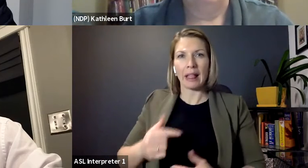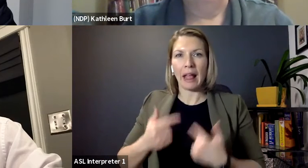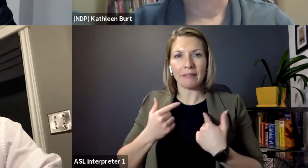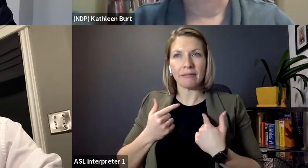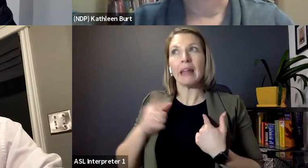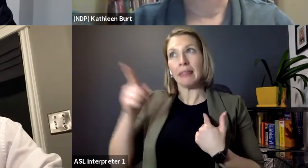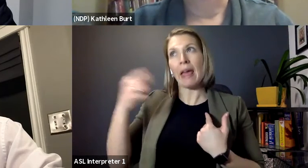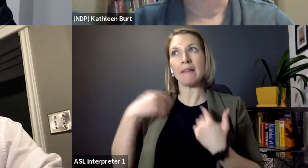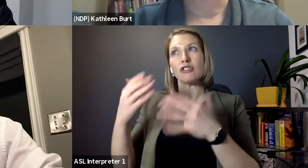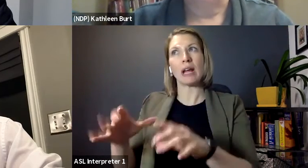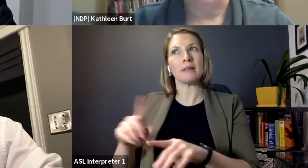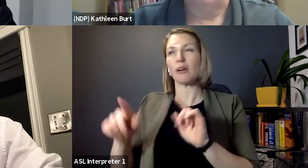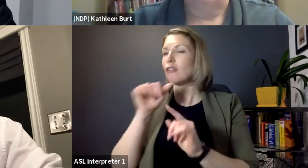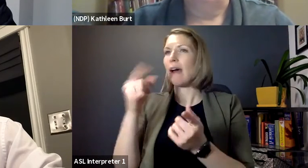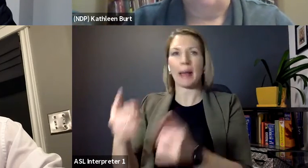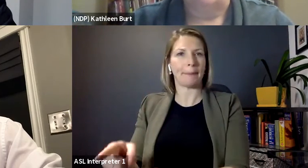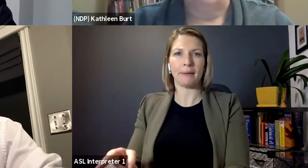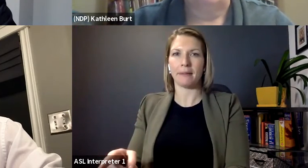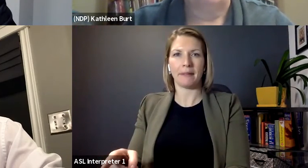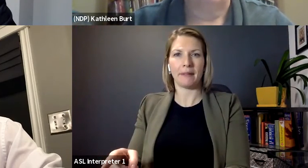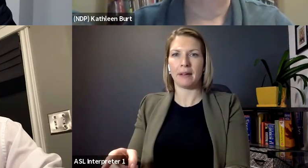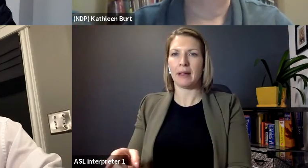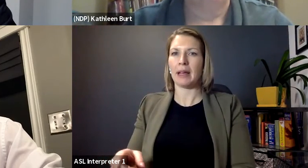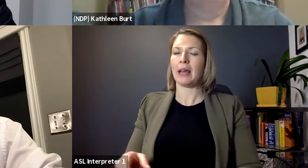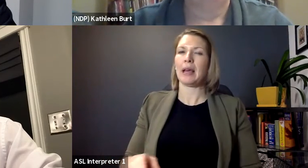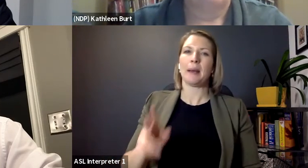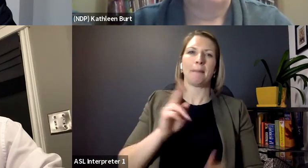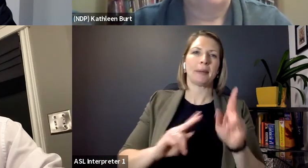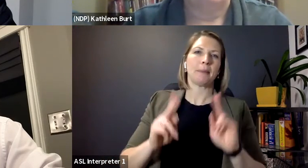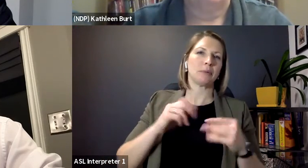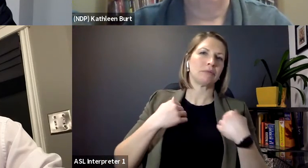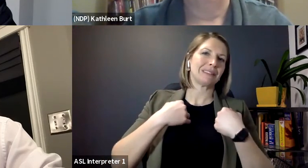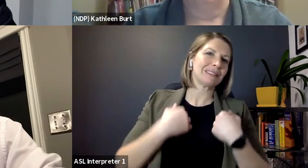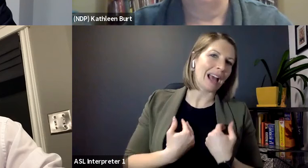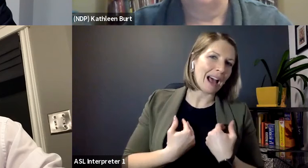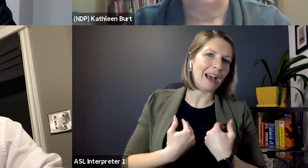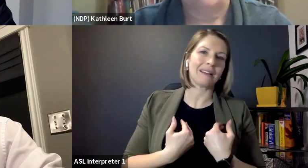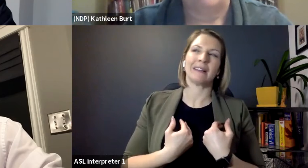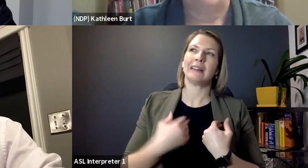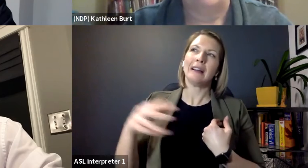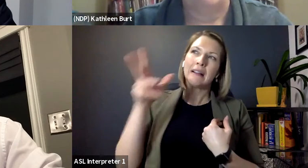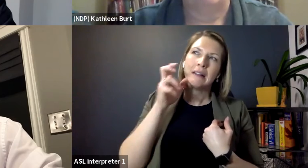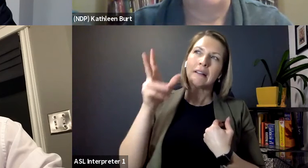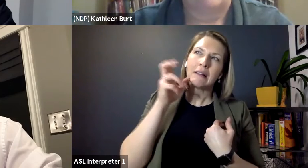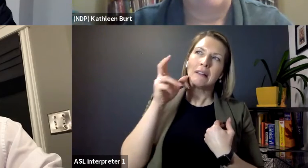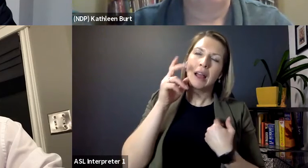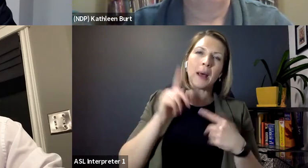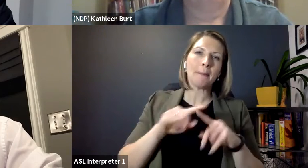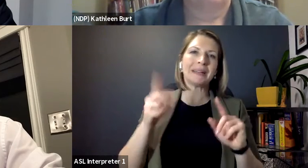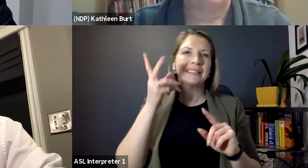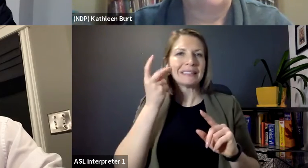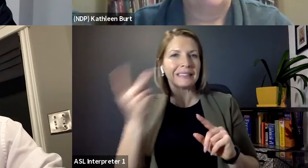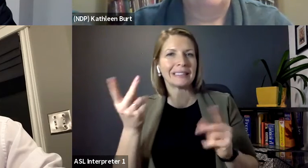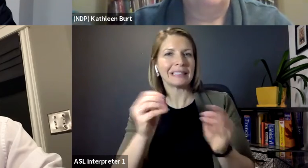People are tired of politicians from privileged backgrounds who don't understand the needs of the